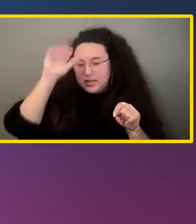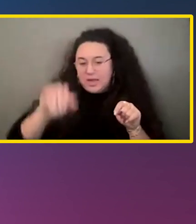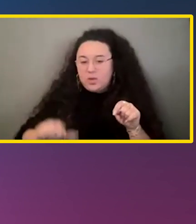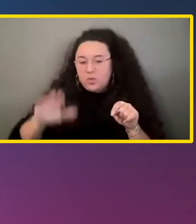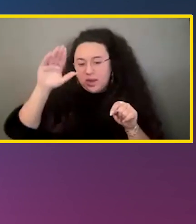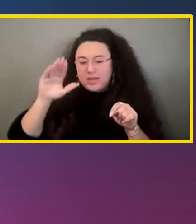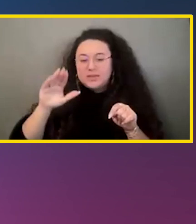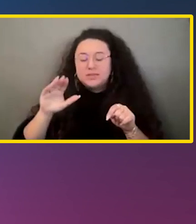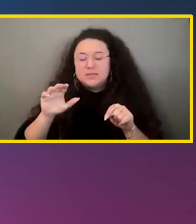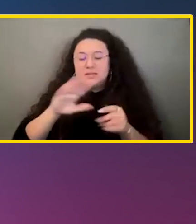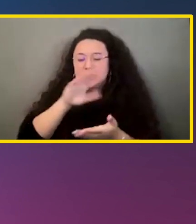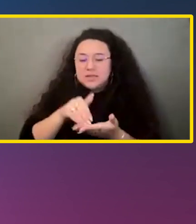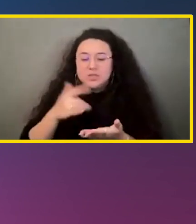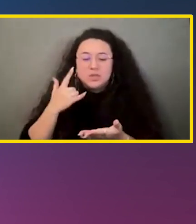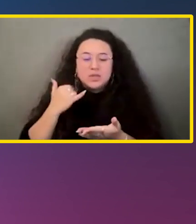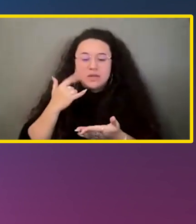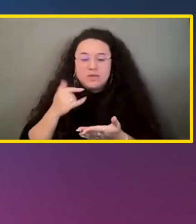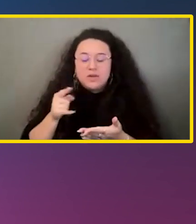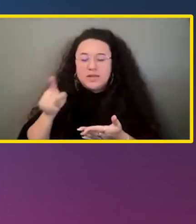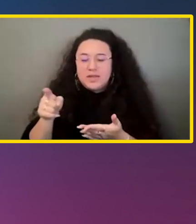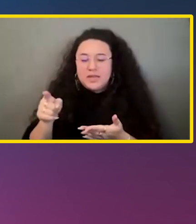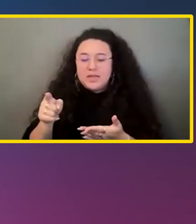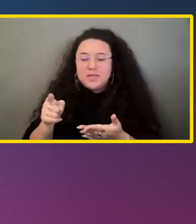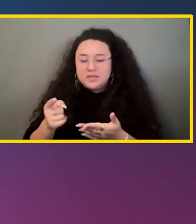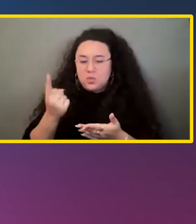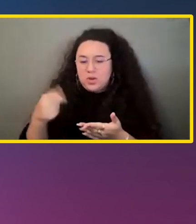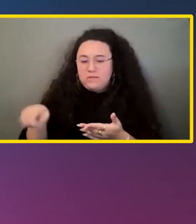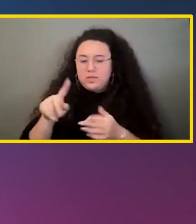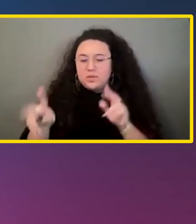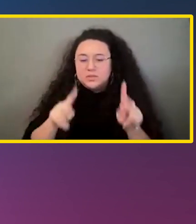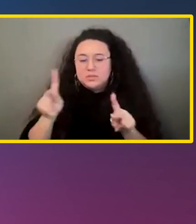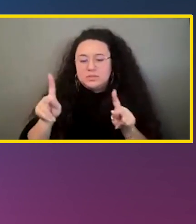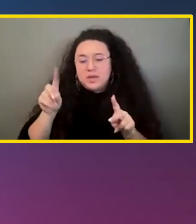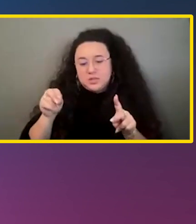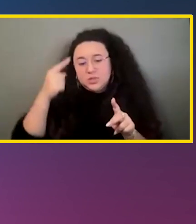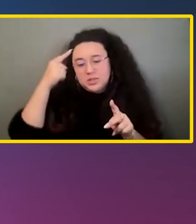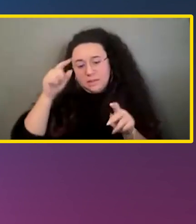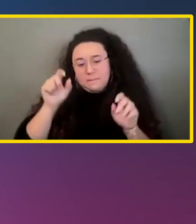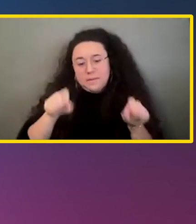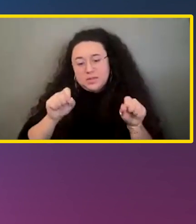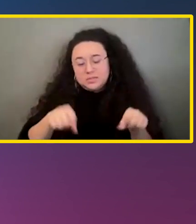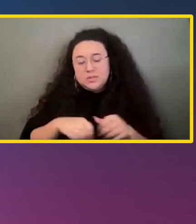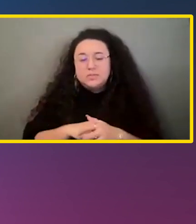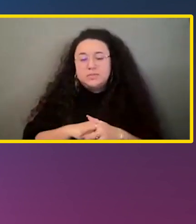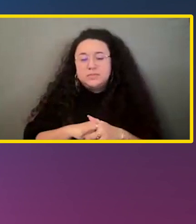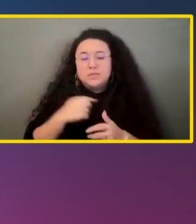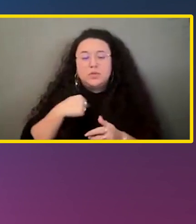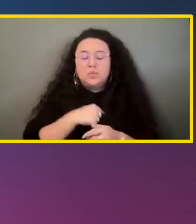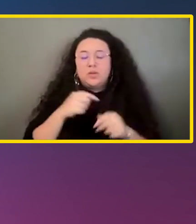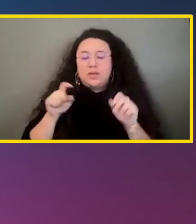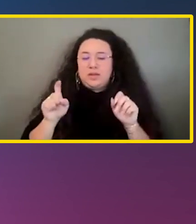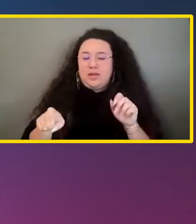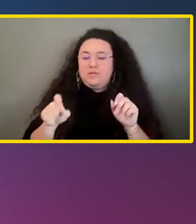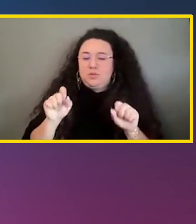Central California, and he was one of those people. So I do believe that it's possible, but we have to